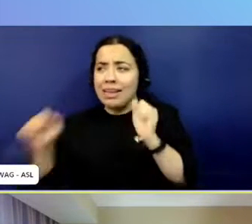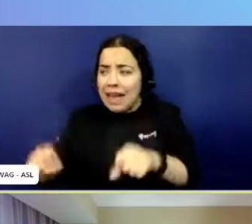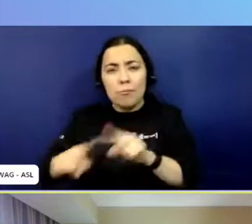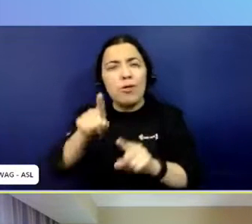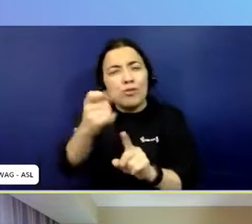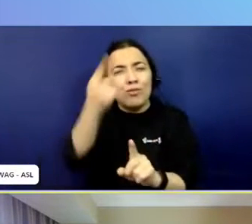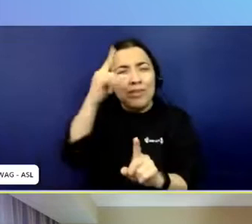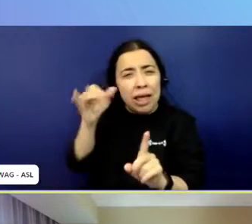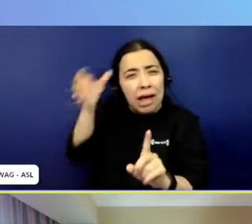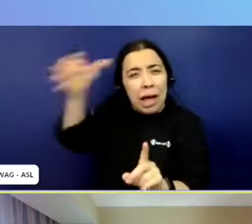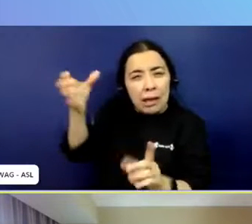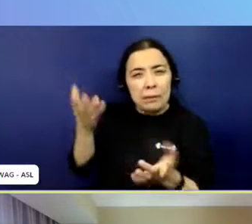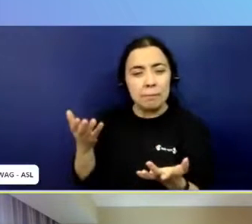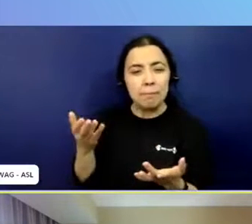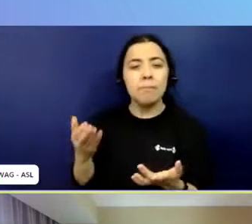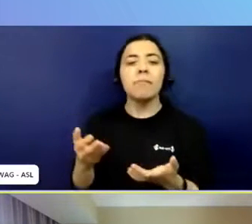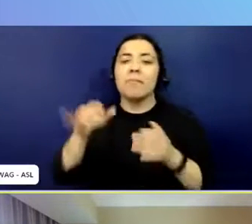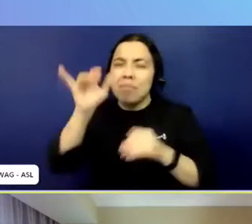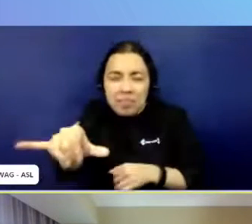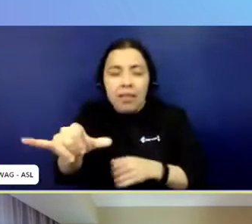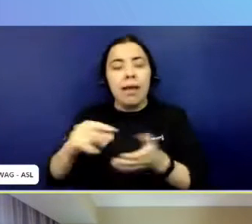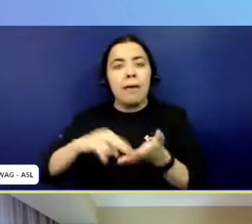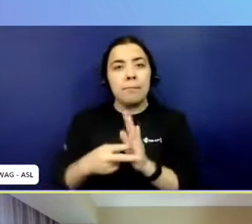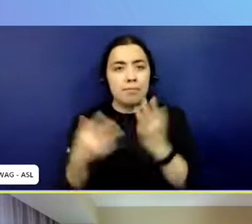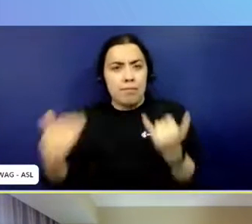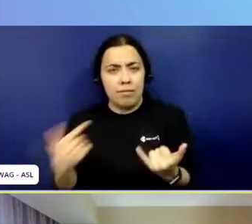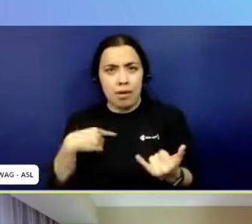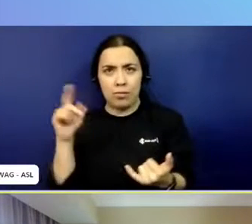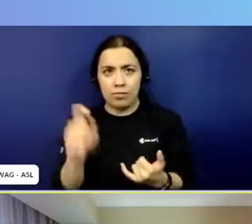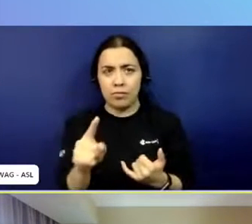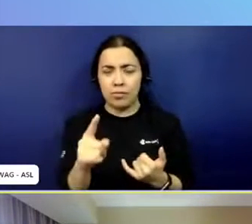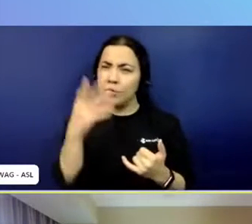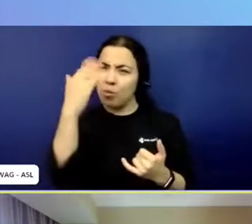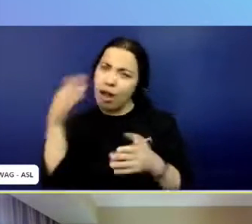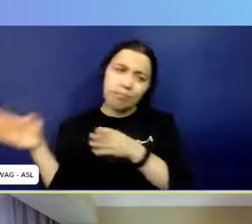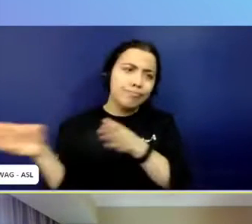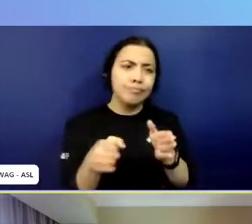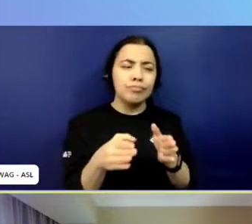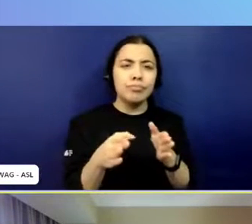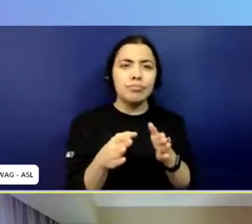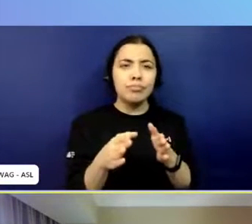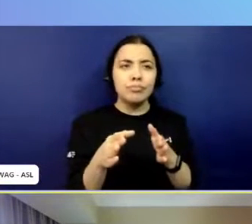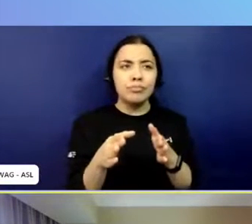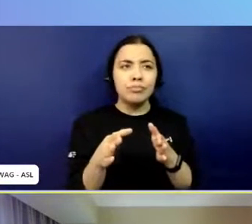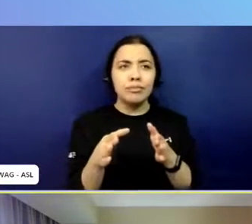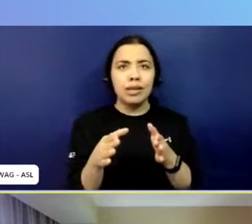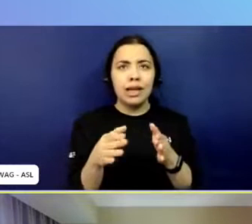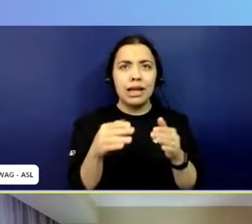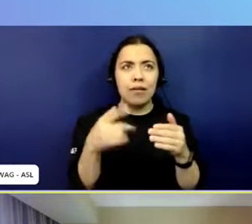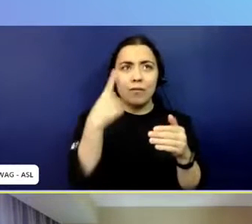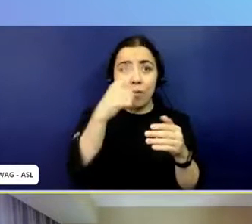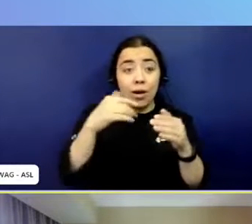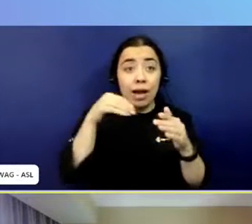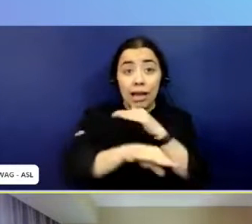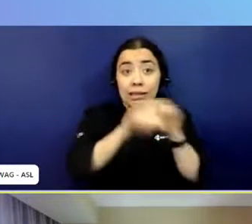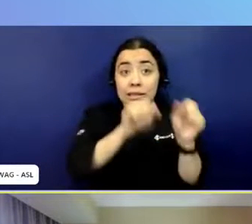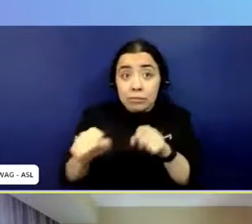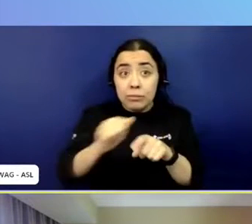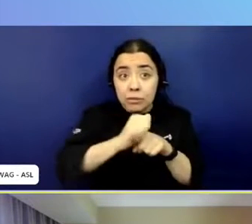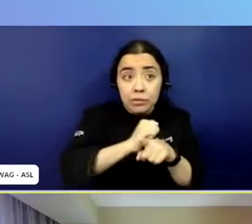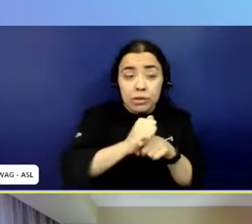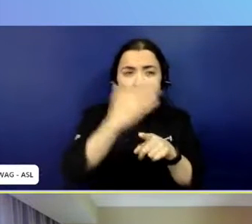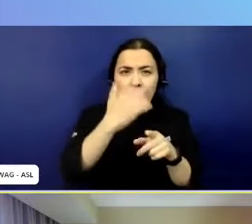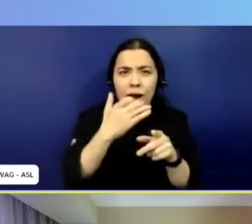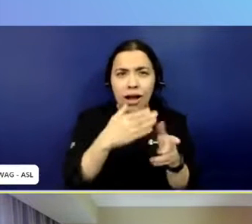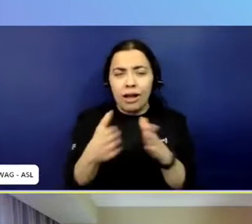So that then leads the question, well, why gamification for accessibility training? We've kind of alluded to